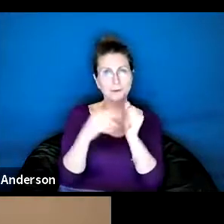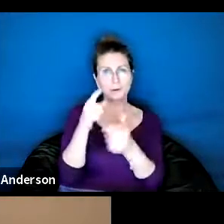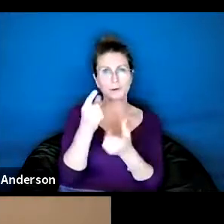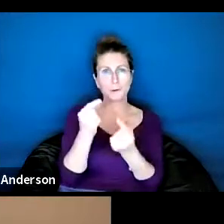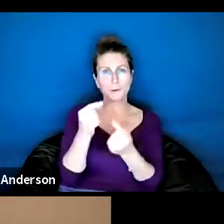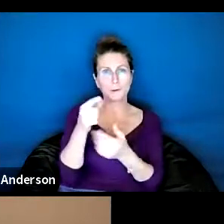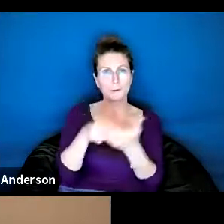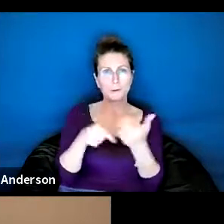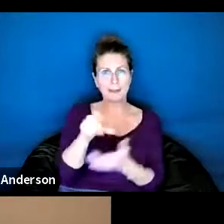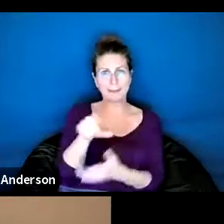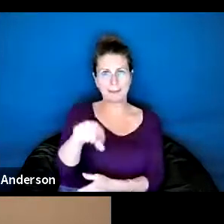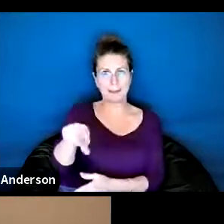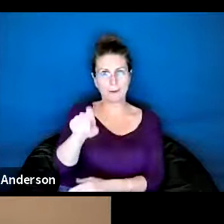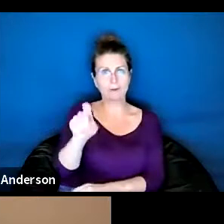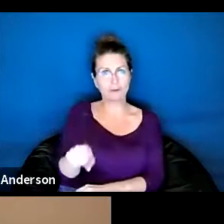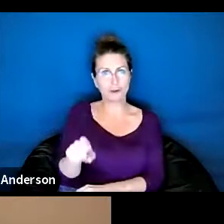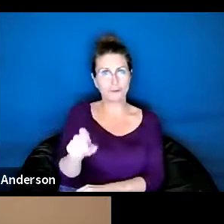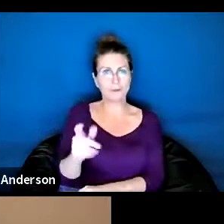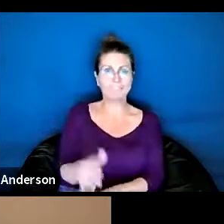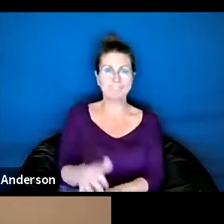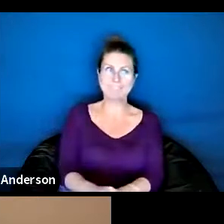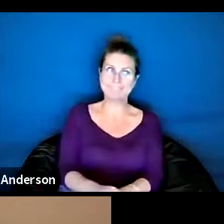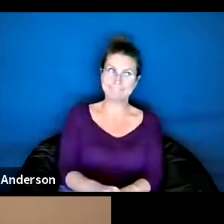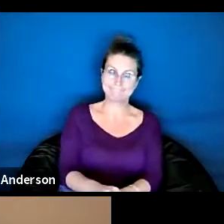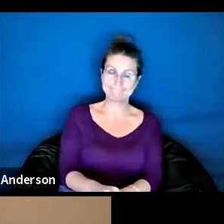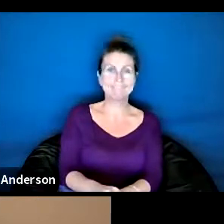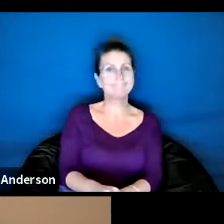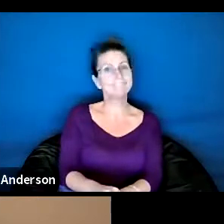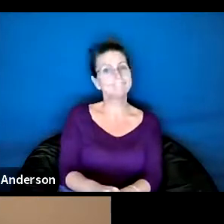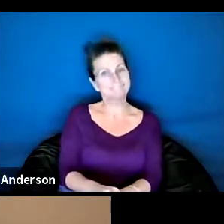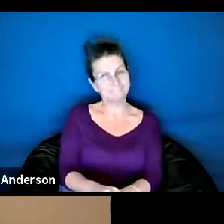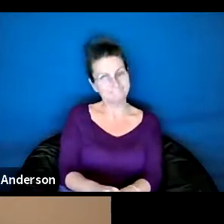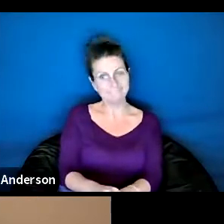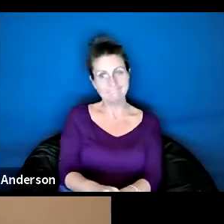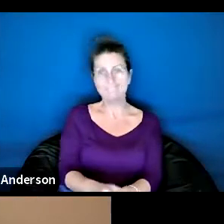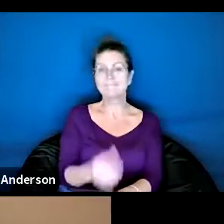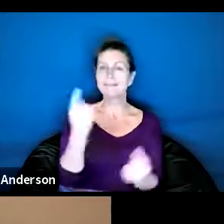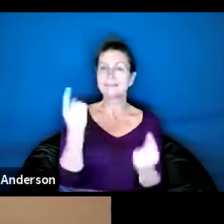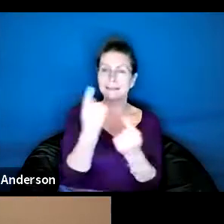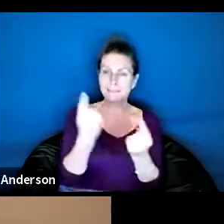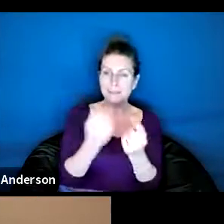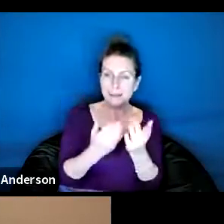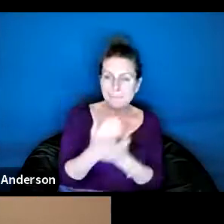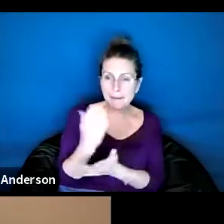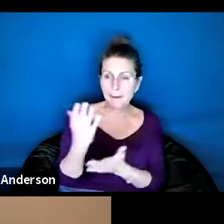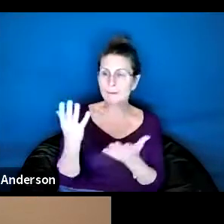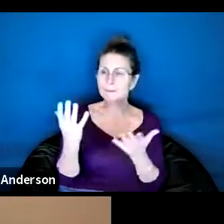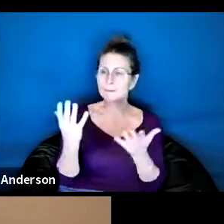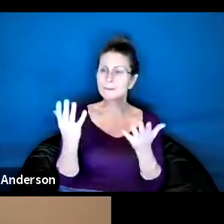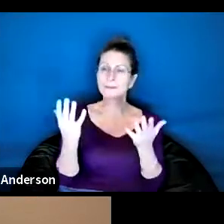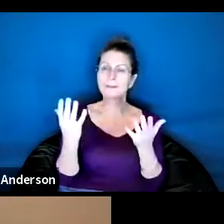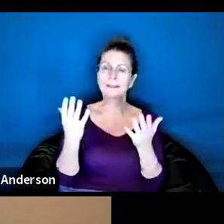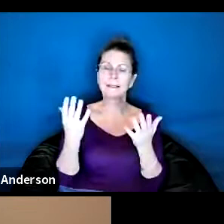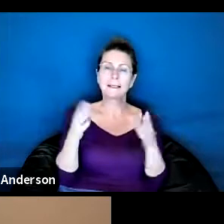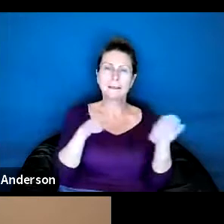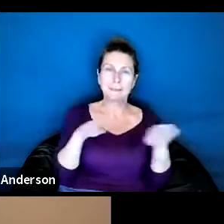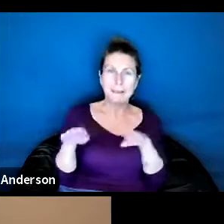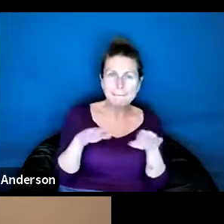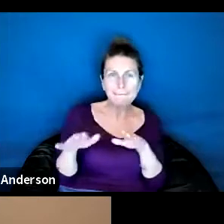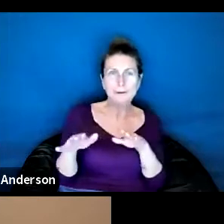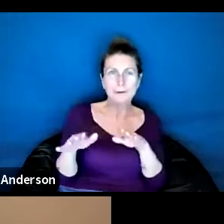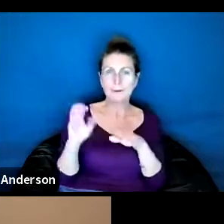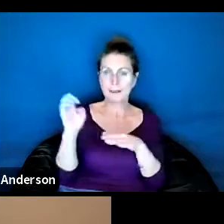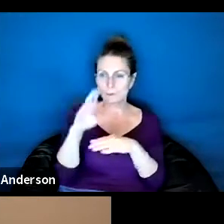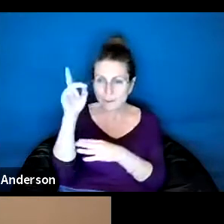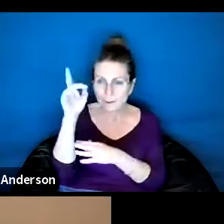do. And that doesn't just apply to AMR. There's something about the behavioral sciences and